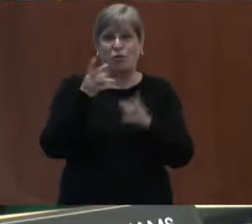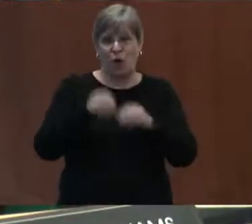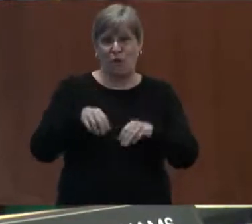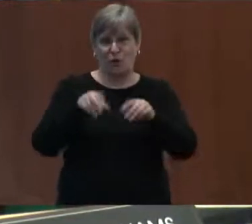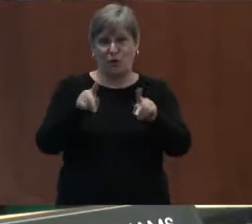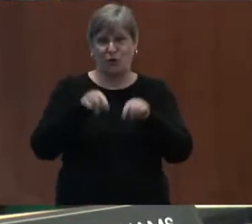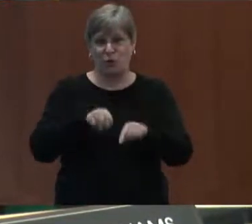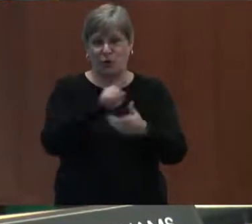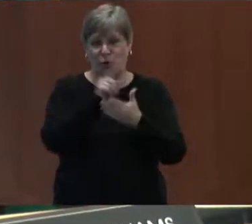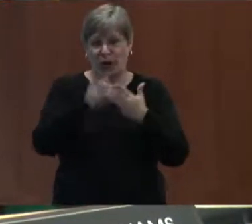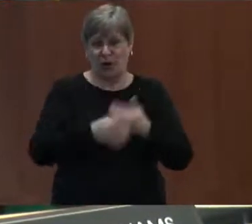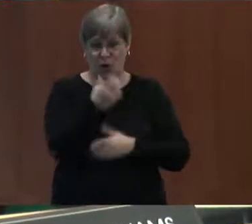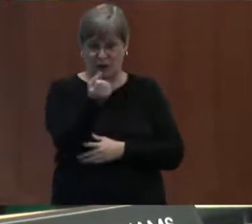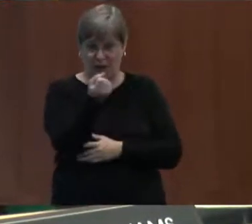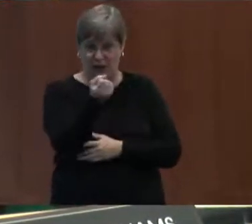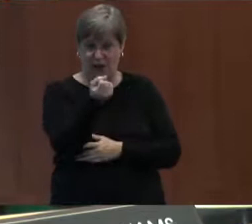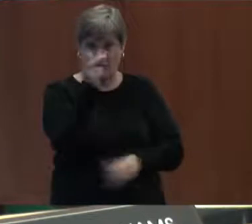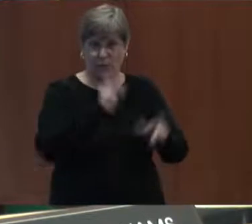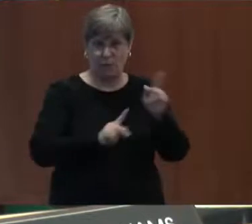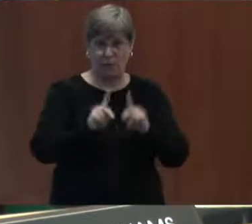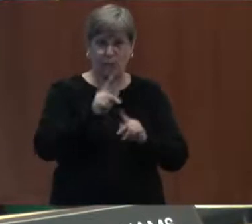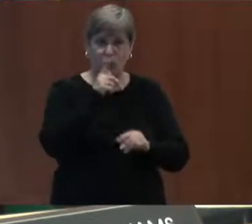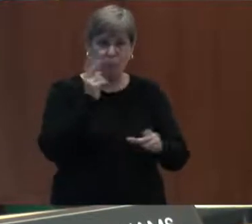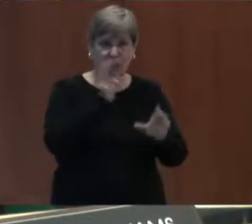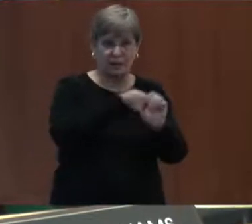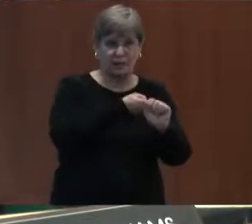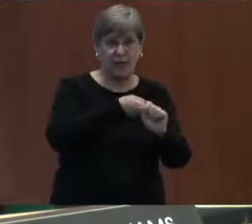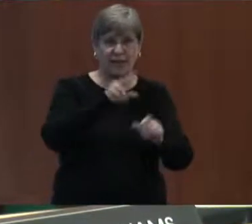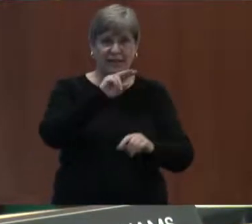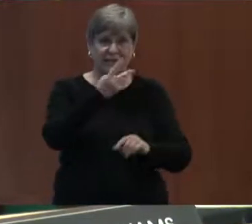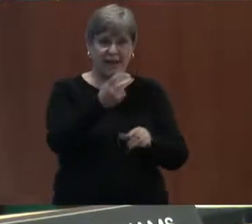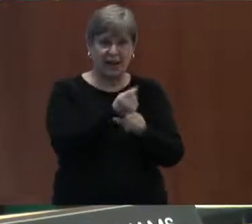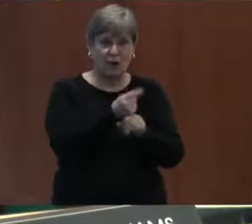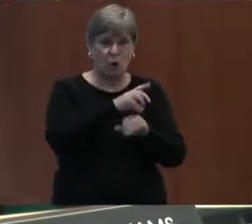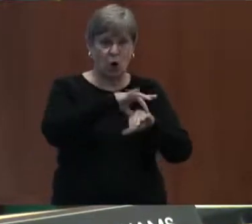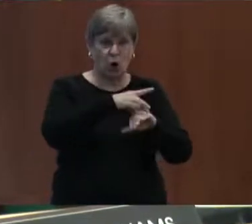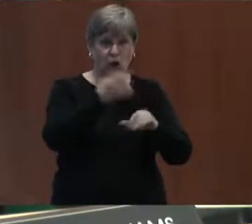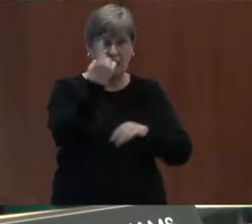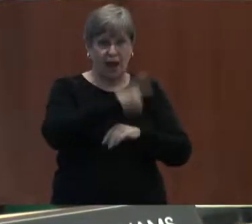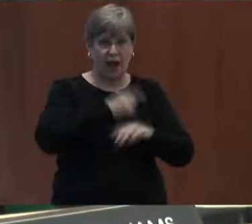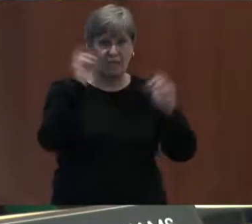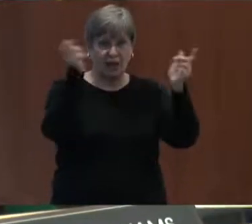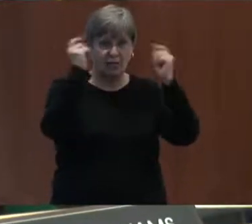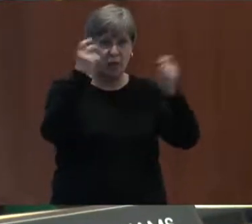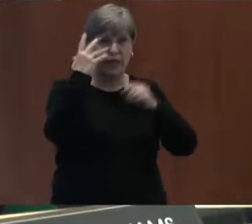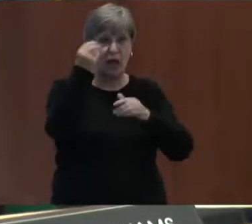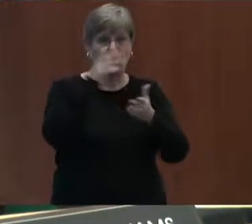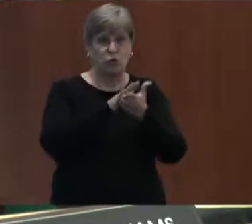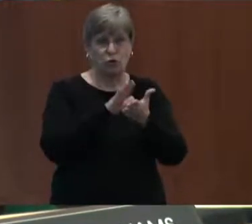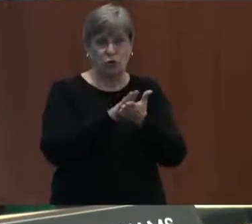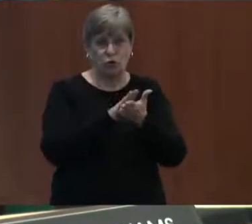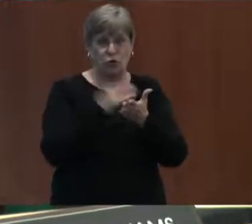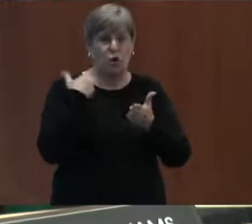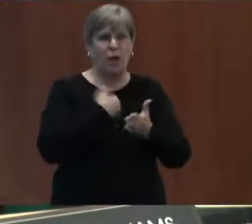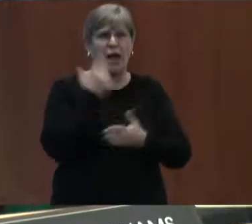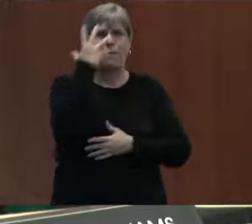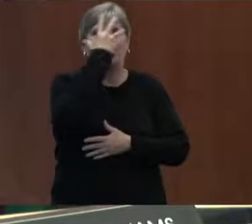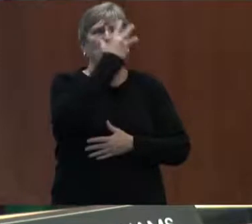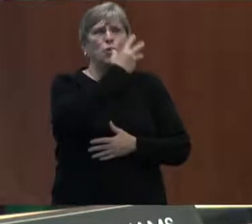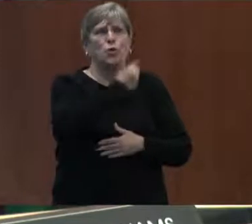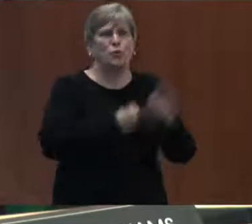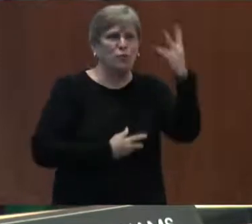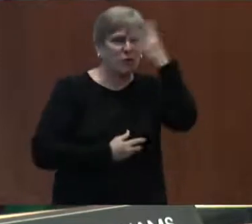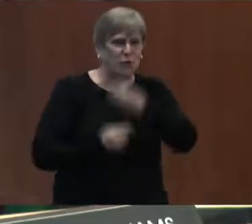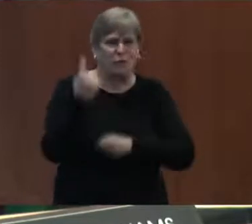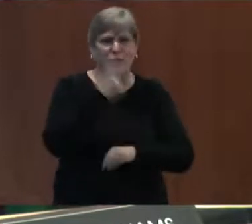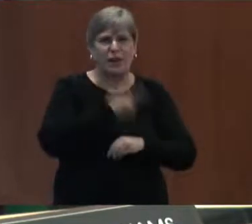the weekend on Saturday for people to participate in our 2nd annual Earth Day Festival, the outdoor school. We had a beautiful, beautiful